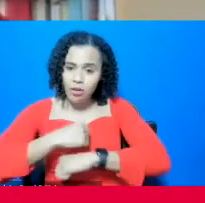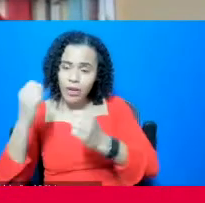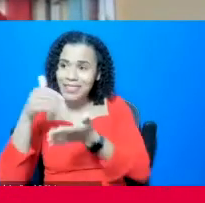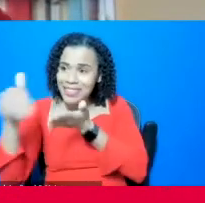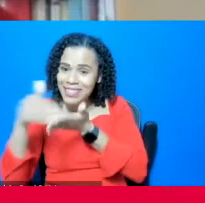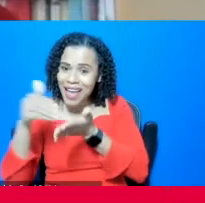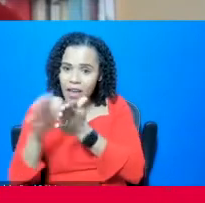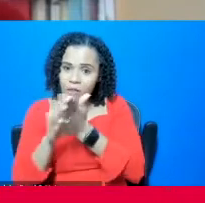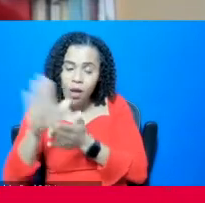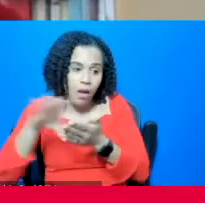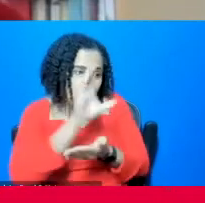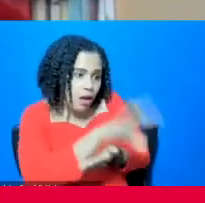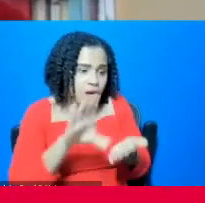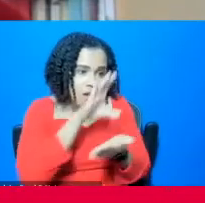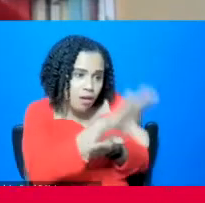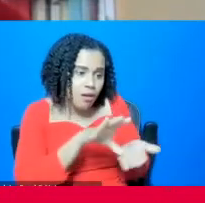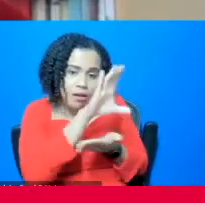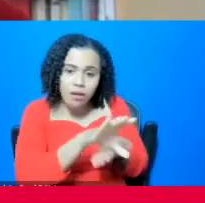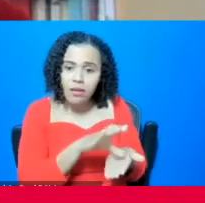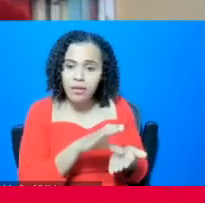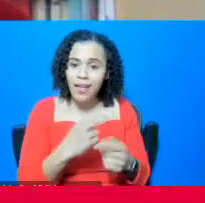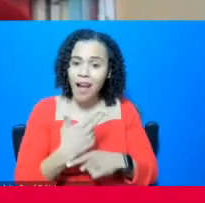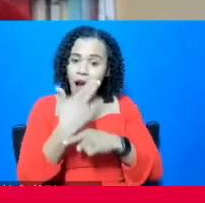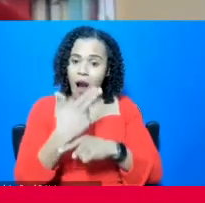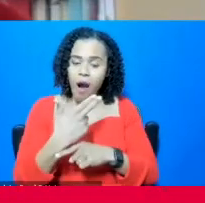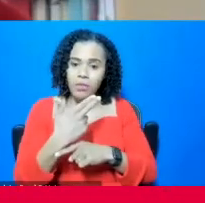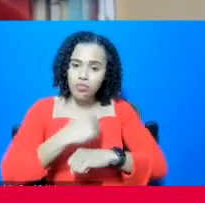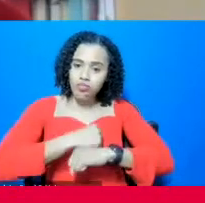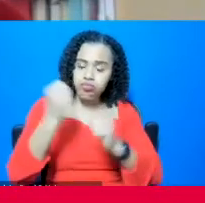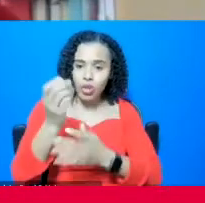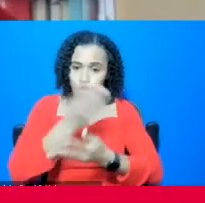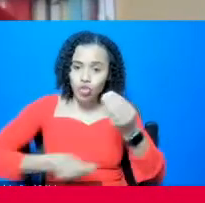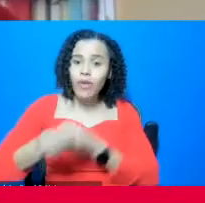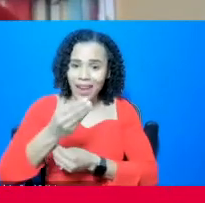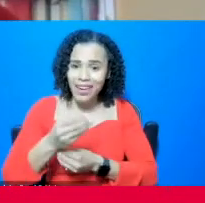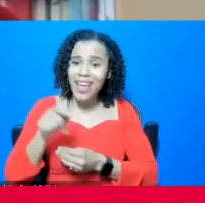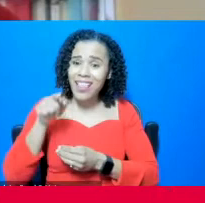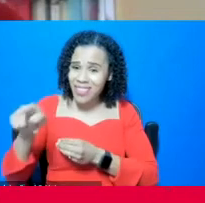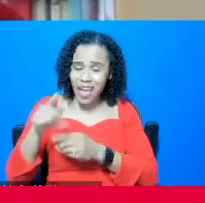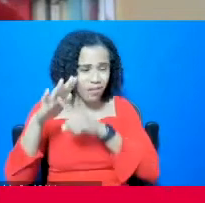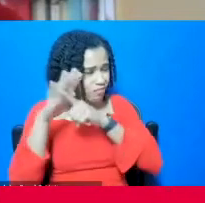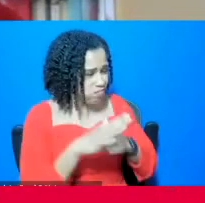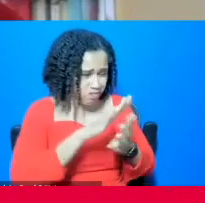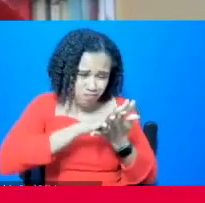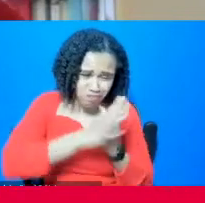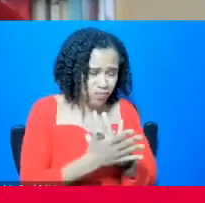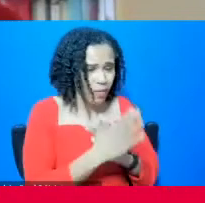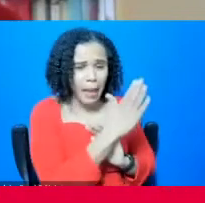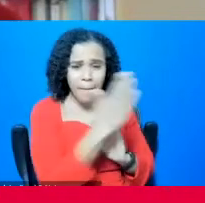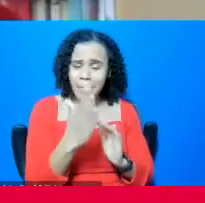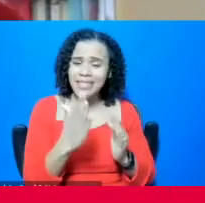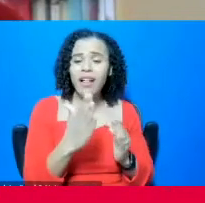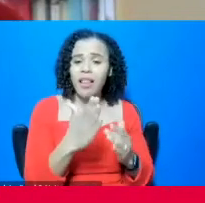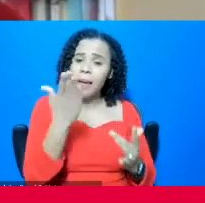both historically and today, where the arms trade is directly responsible for the desecration of large parts of the Middle East, as well as ensuring